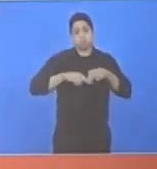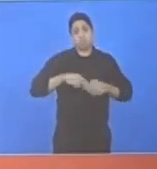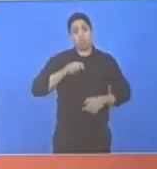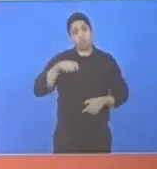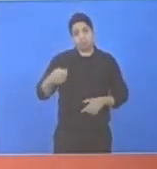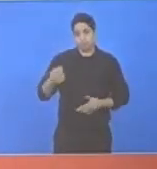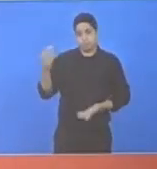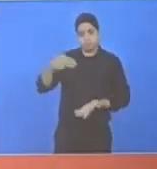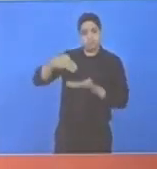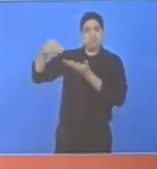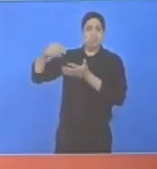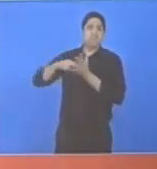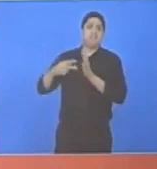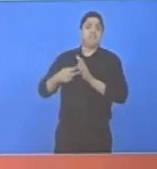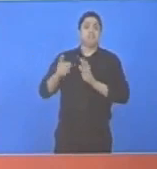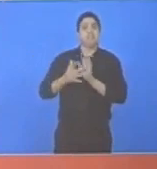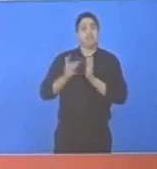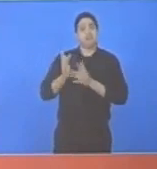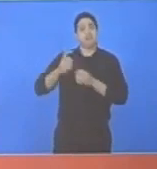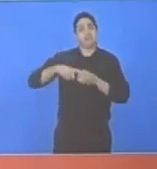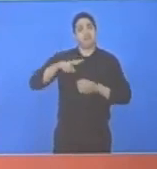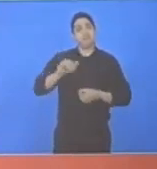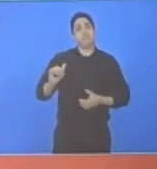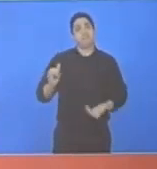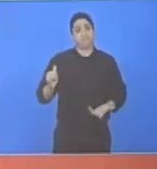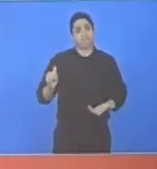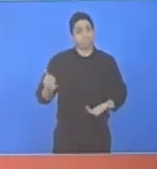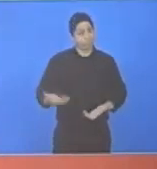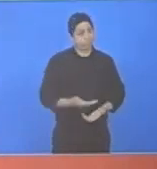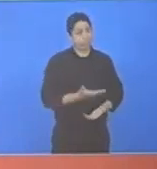To say, Maranatha, Jesus will come.